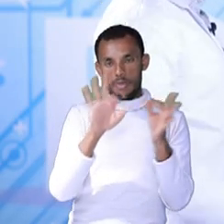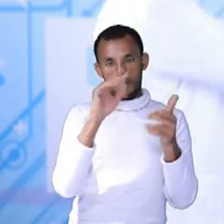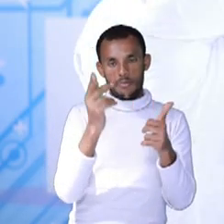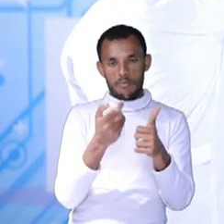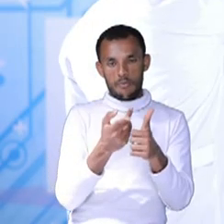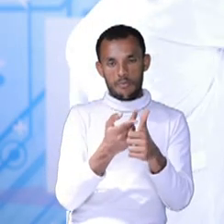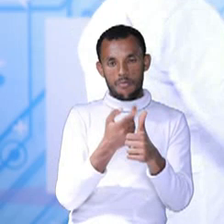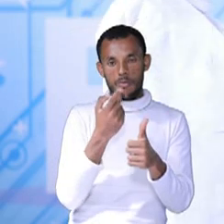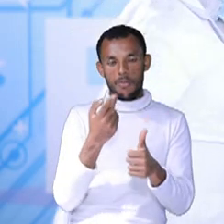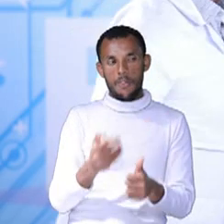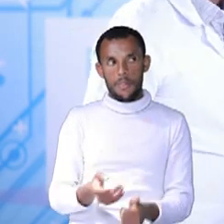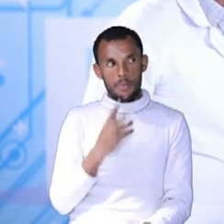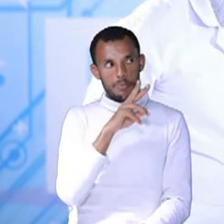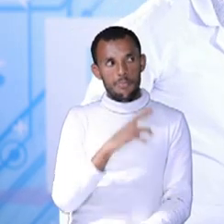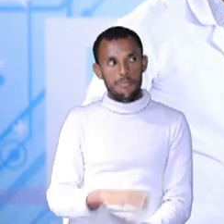first